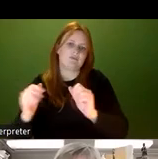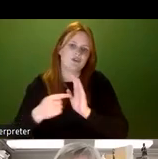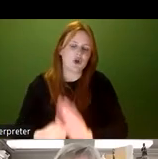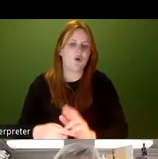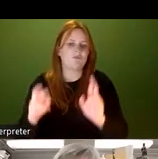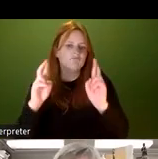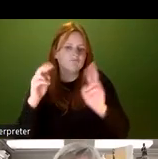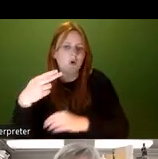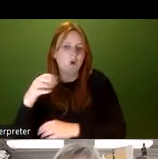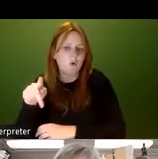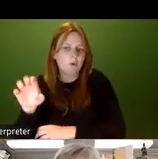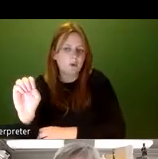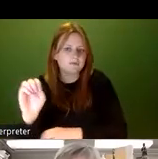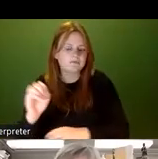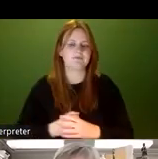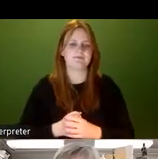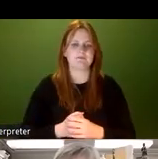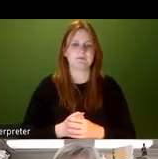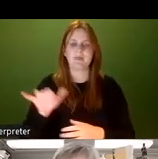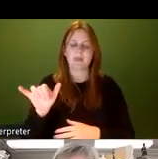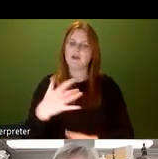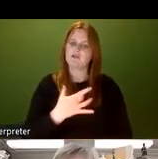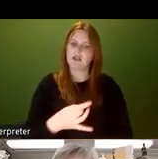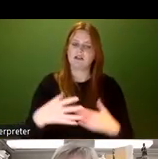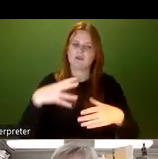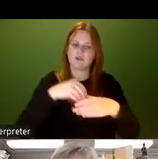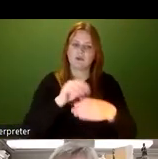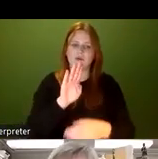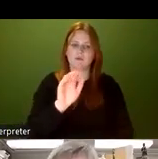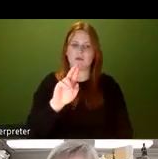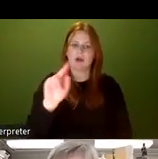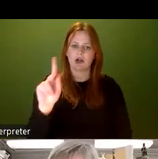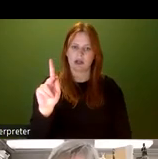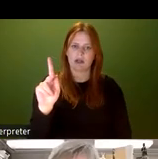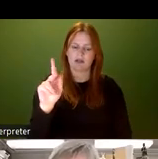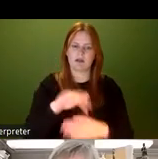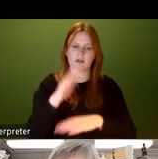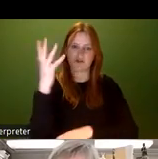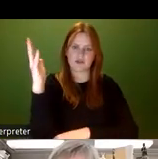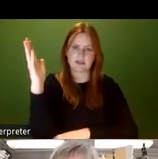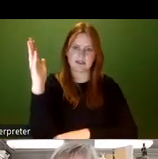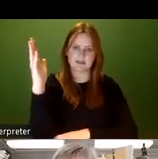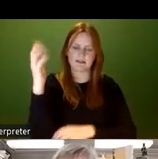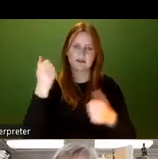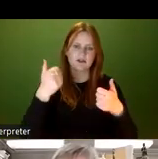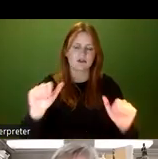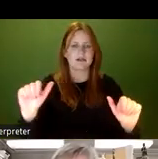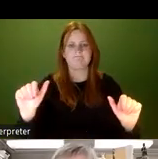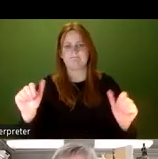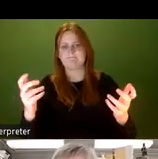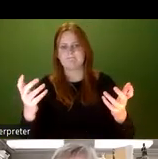to rebark the trees, kind of a way to reclaim or